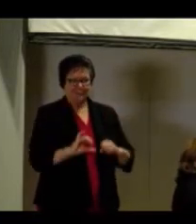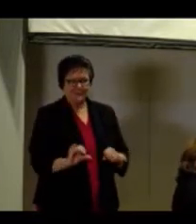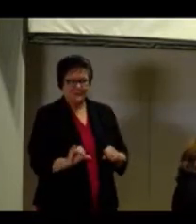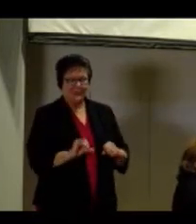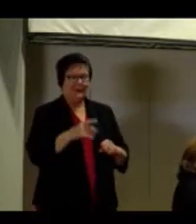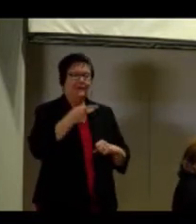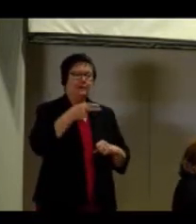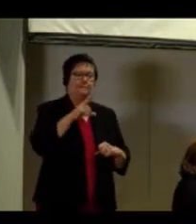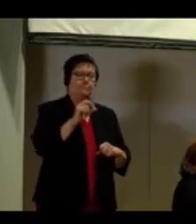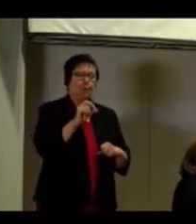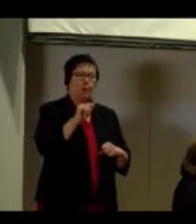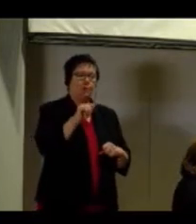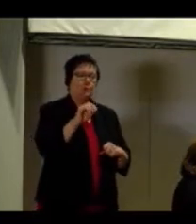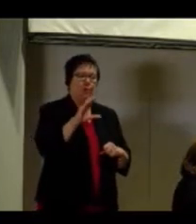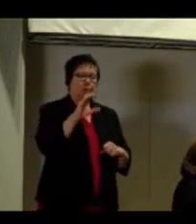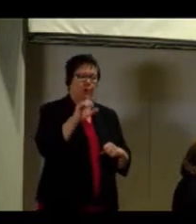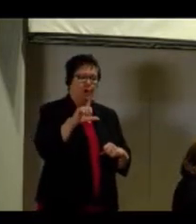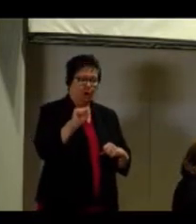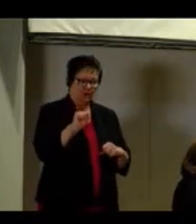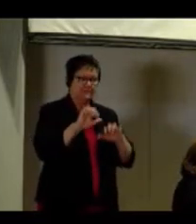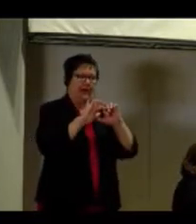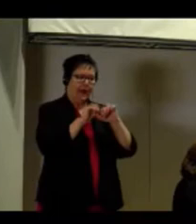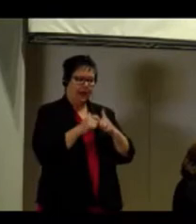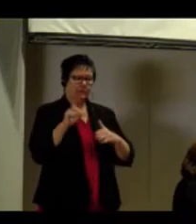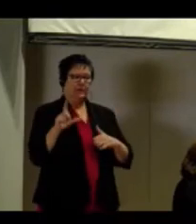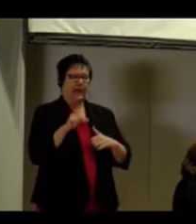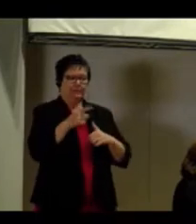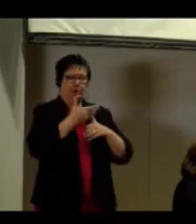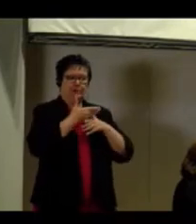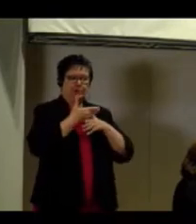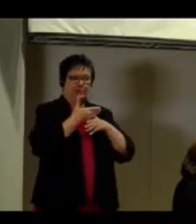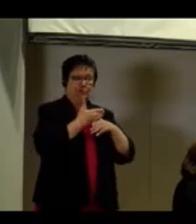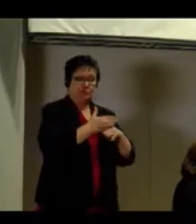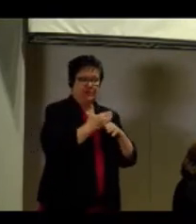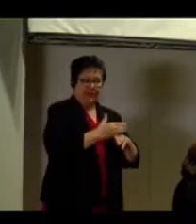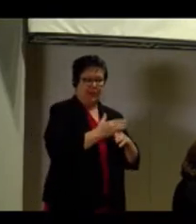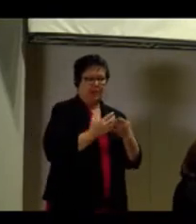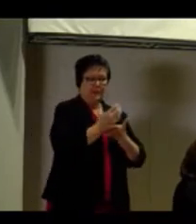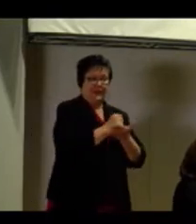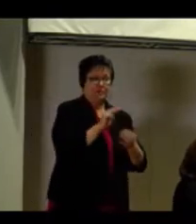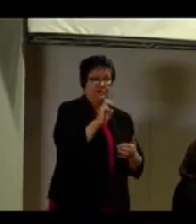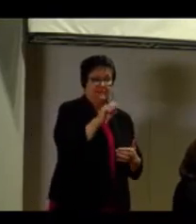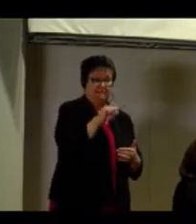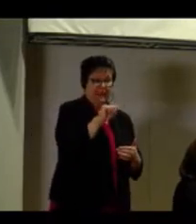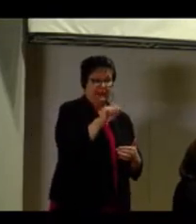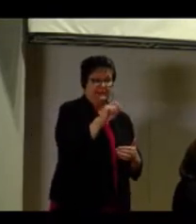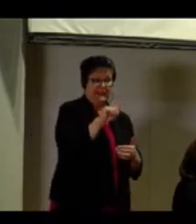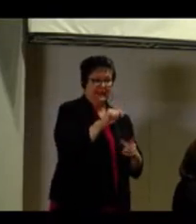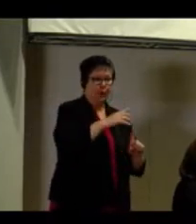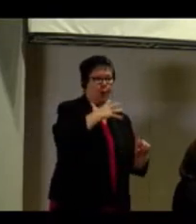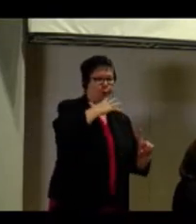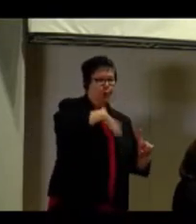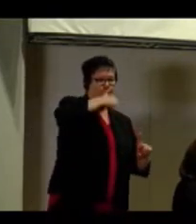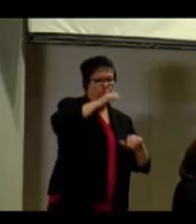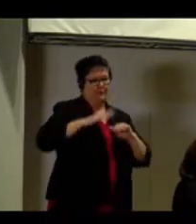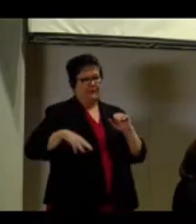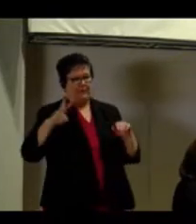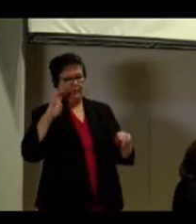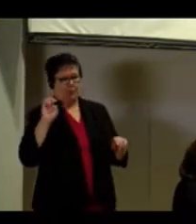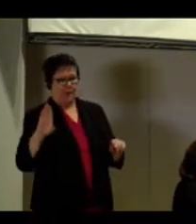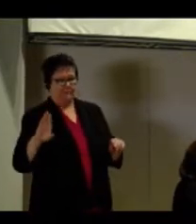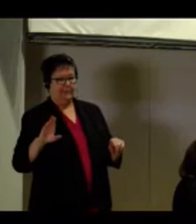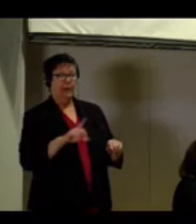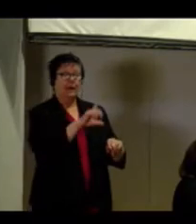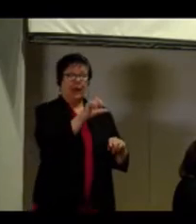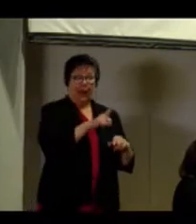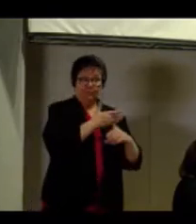by which libraries share collections metadata is older than the web. They've been sharing metadata about collections since before there